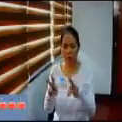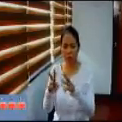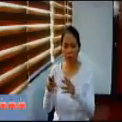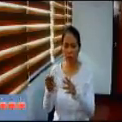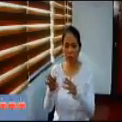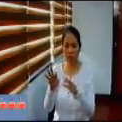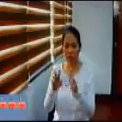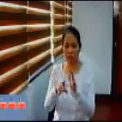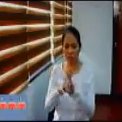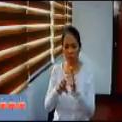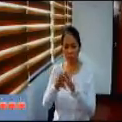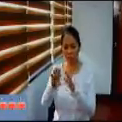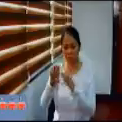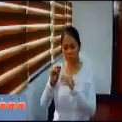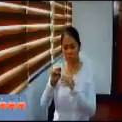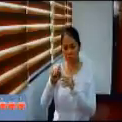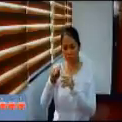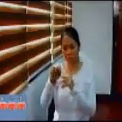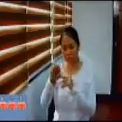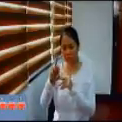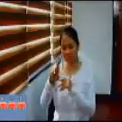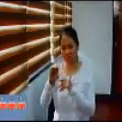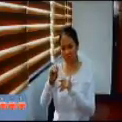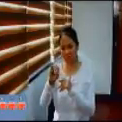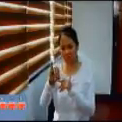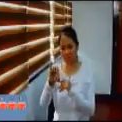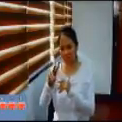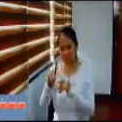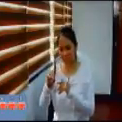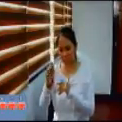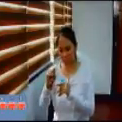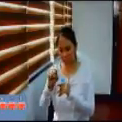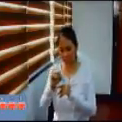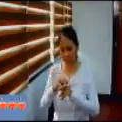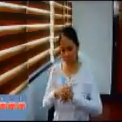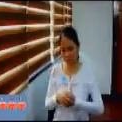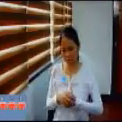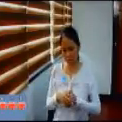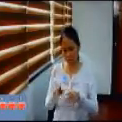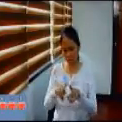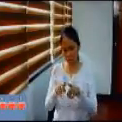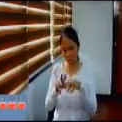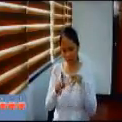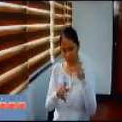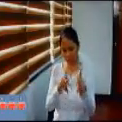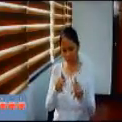And of course, Your Honors, us people can adjust to